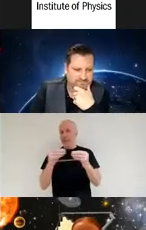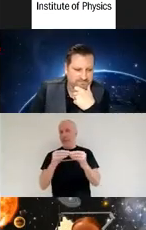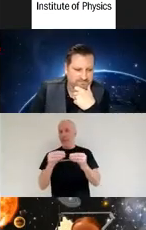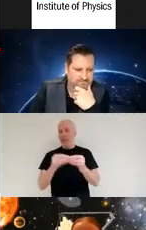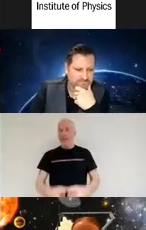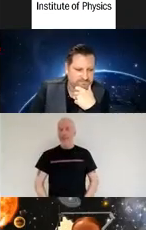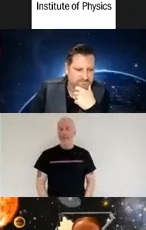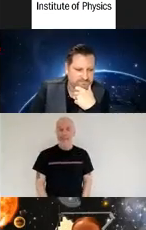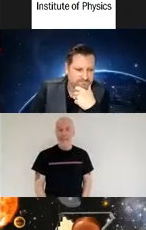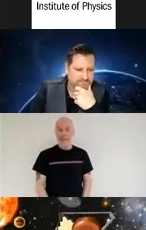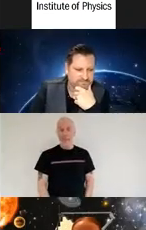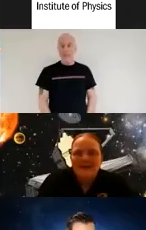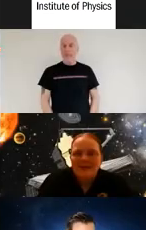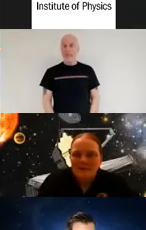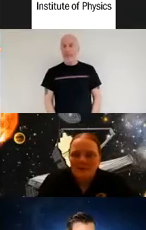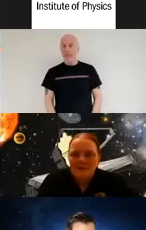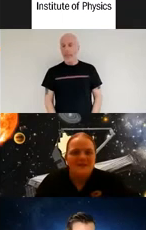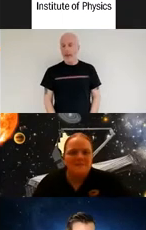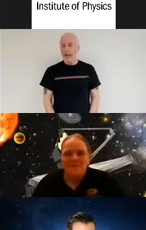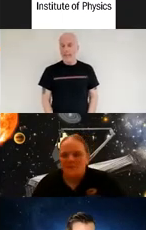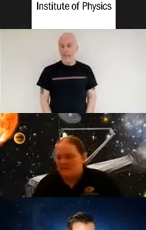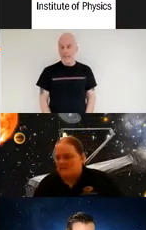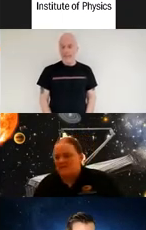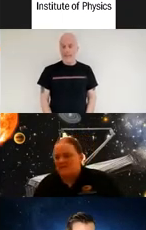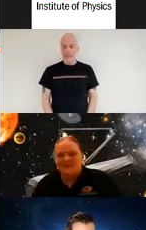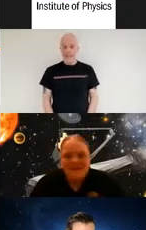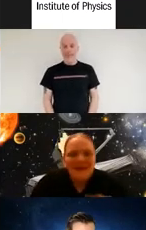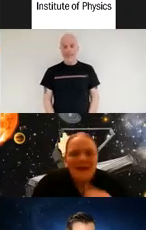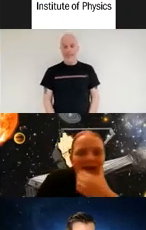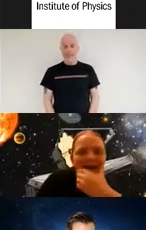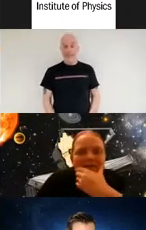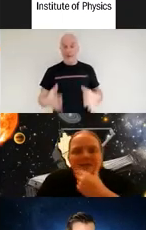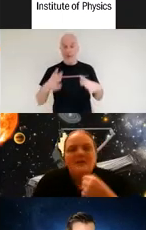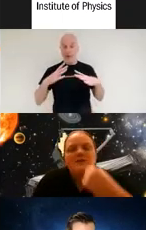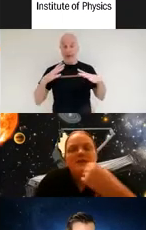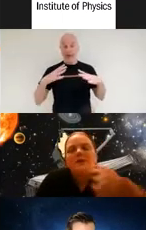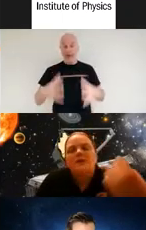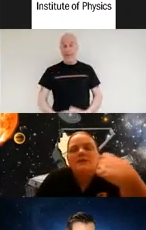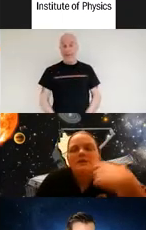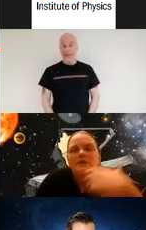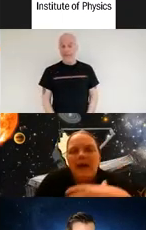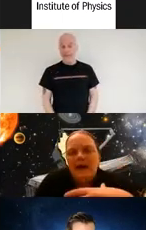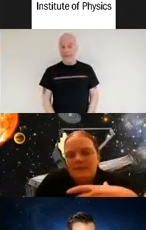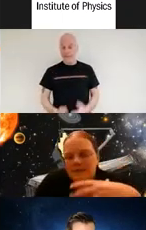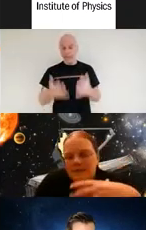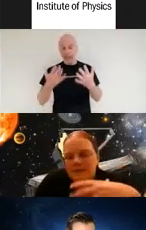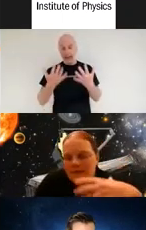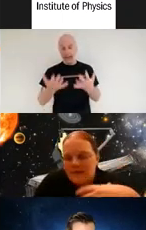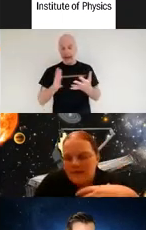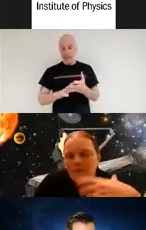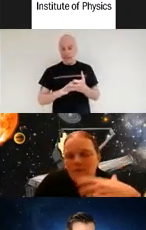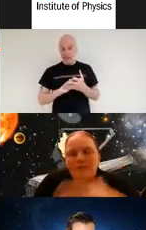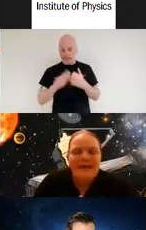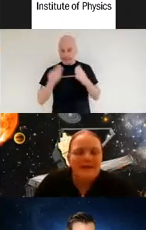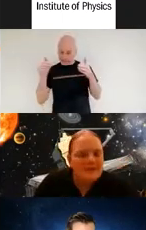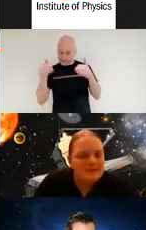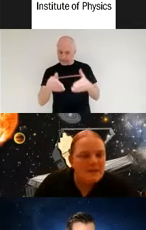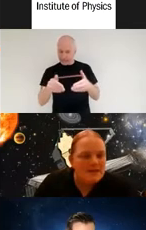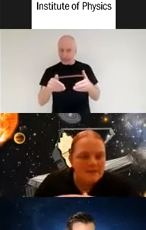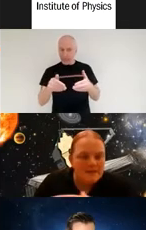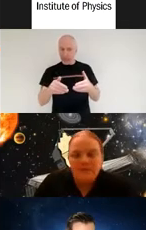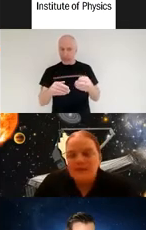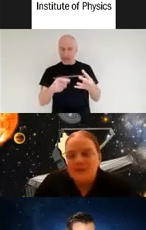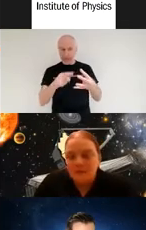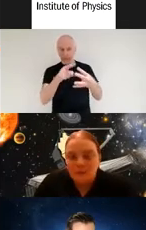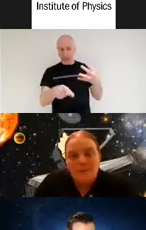and the recording is in progress brilliant so yes so now we're going to look at the the four main areas of